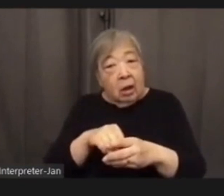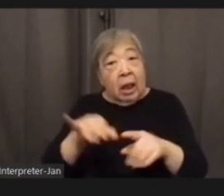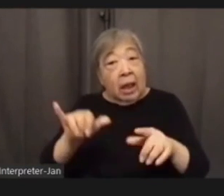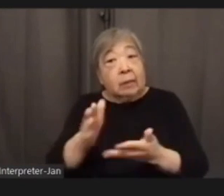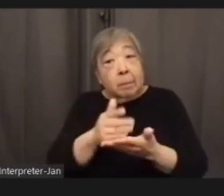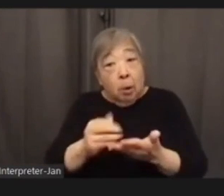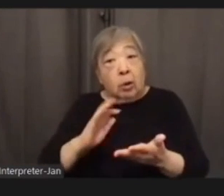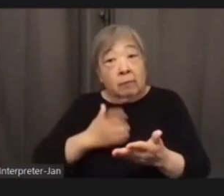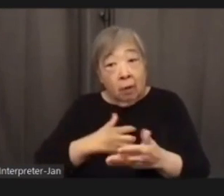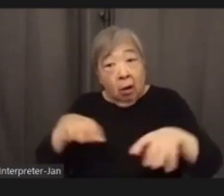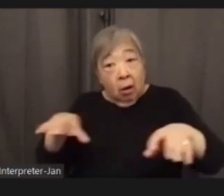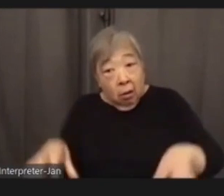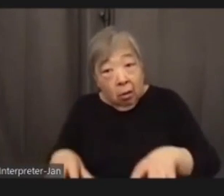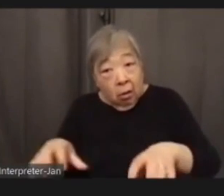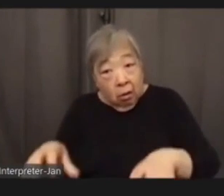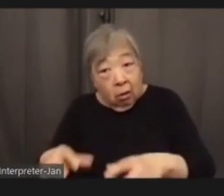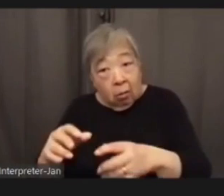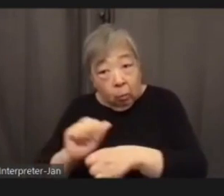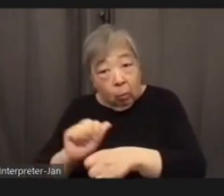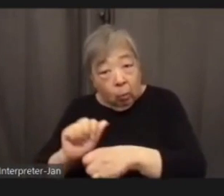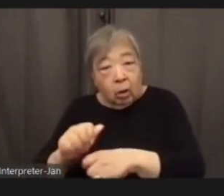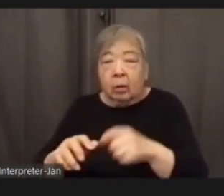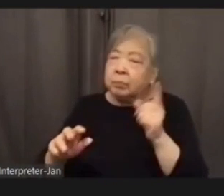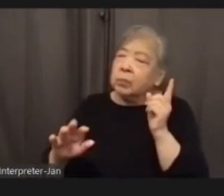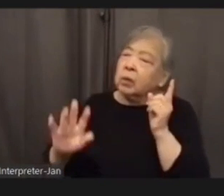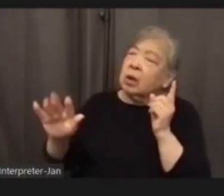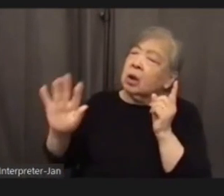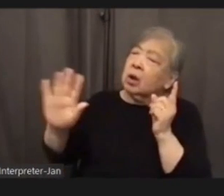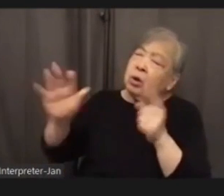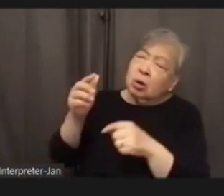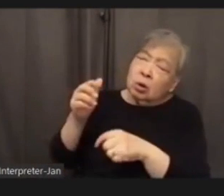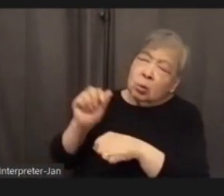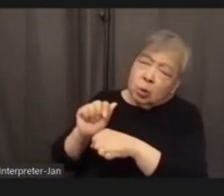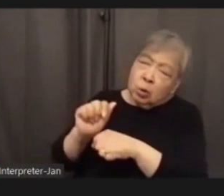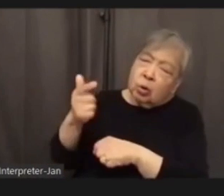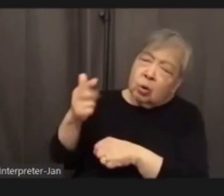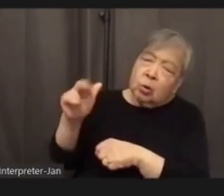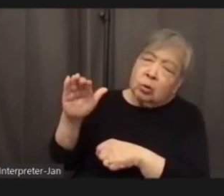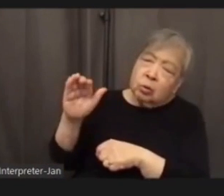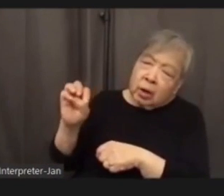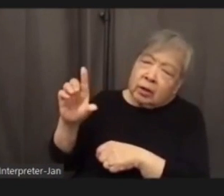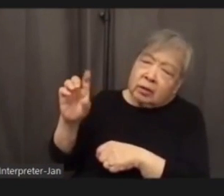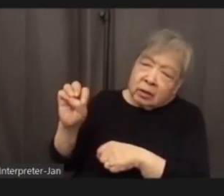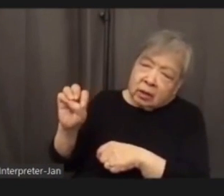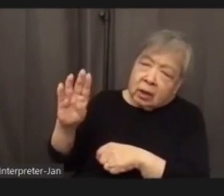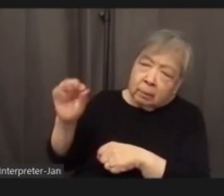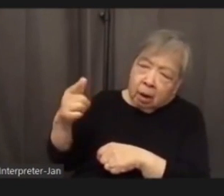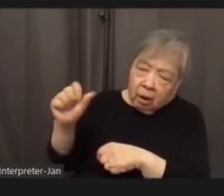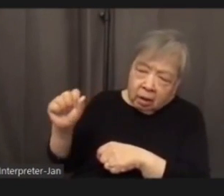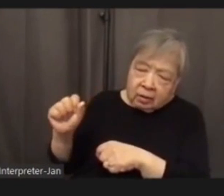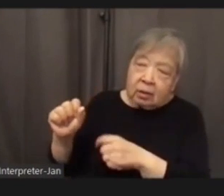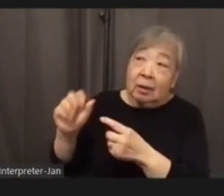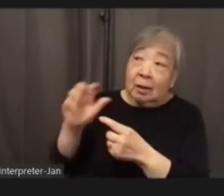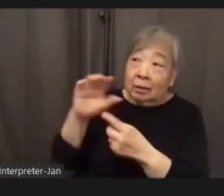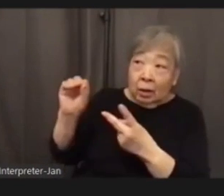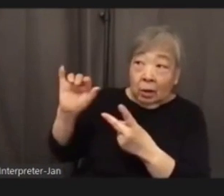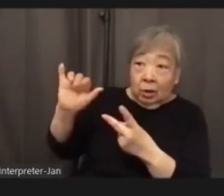Right. Your work with Grace Lee Boggs was really deep and sustained, also with Yuri